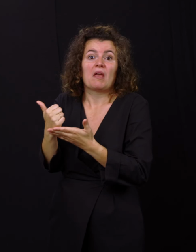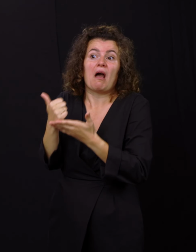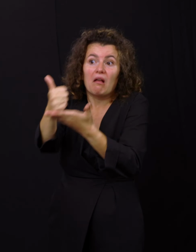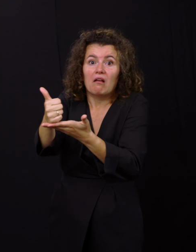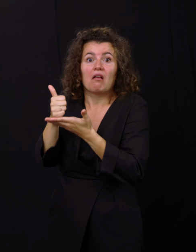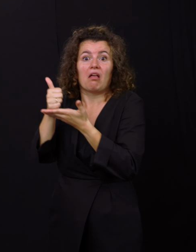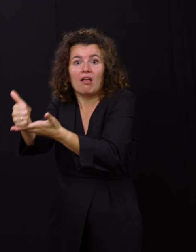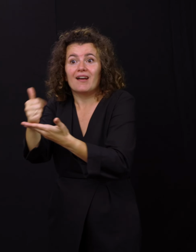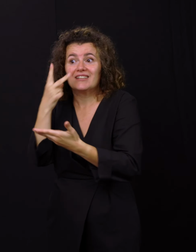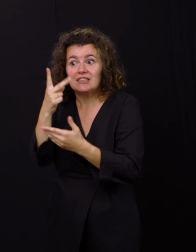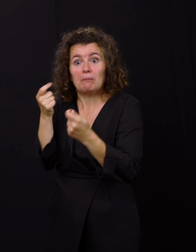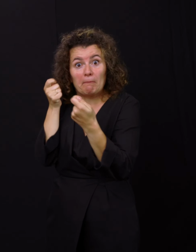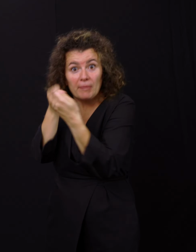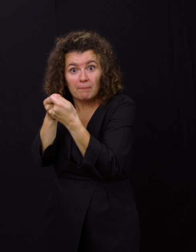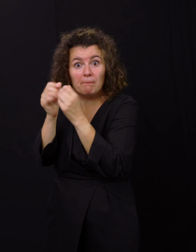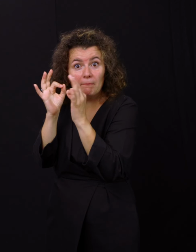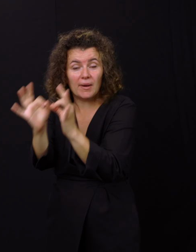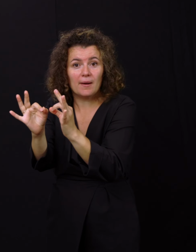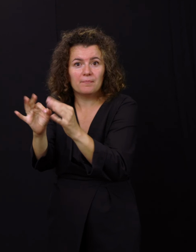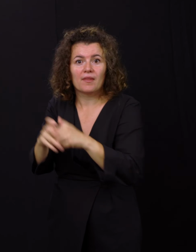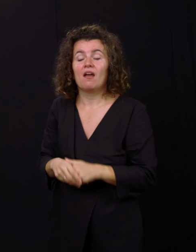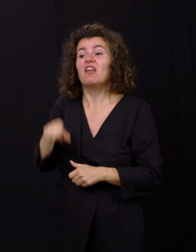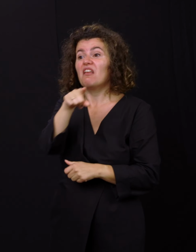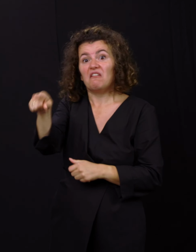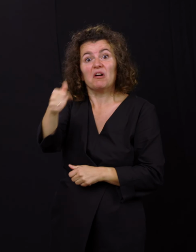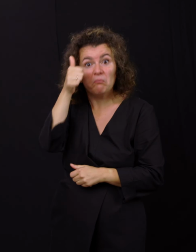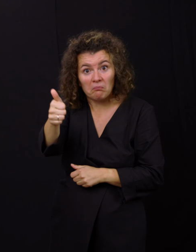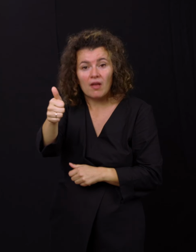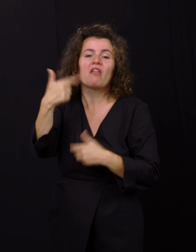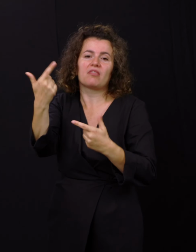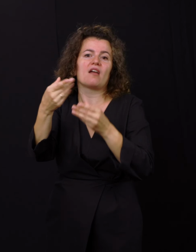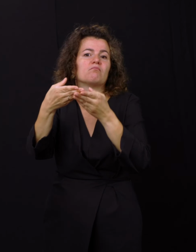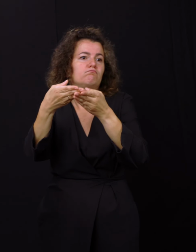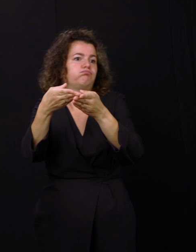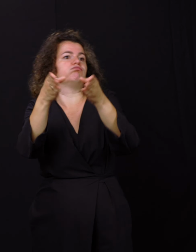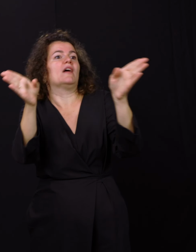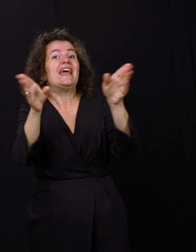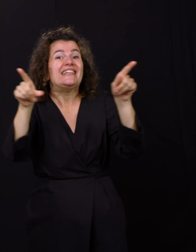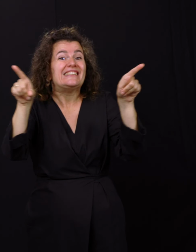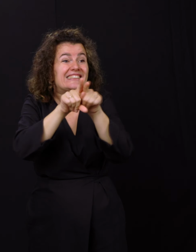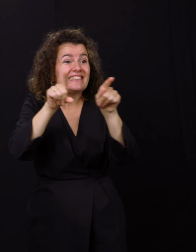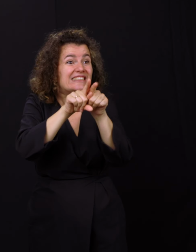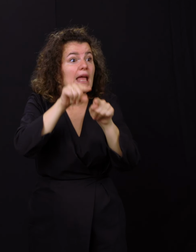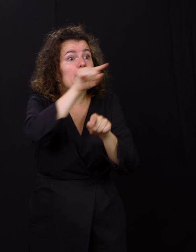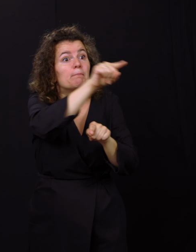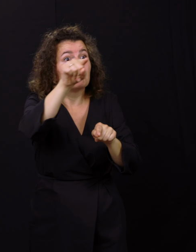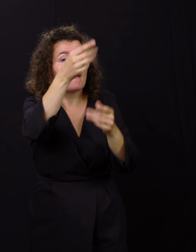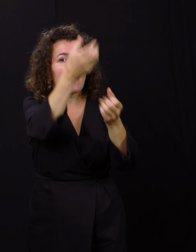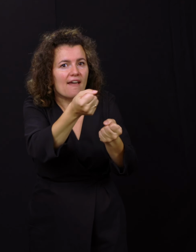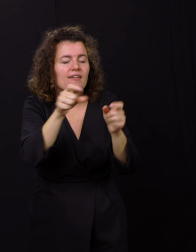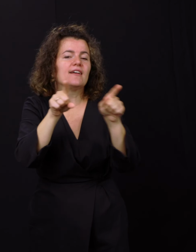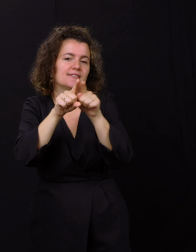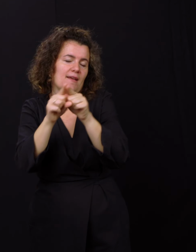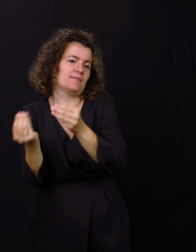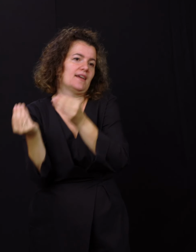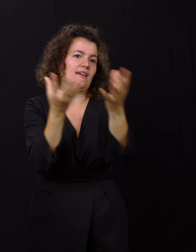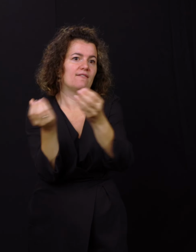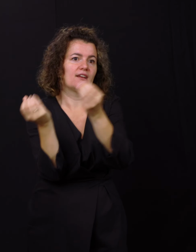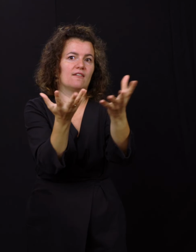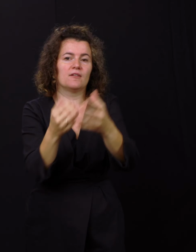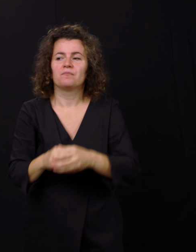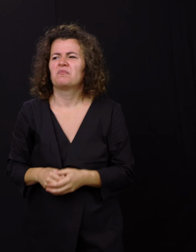this mutation, and then make this therapy available to other patients who have a mutation in that region. Yeah, and how is that different from other clinical trials? Why is